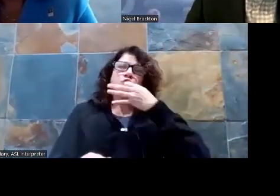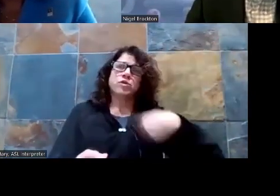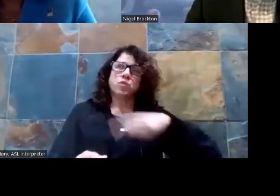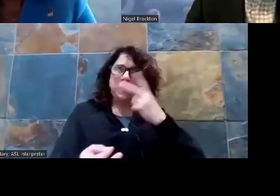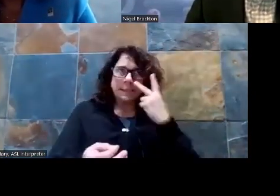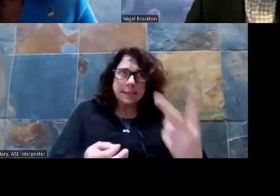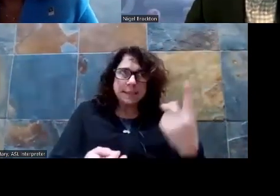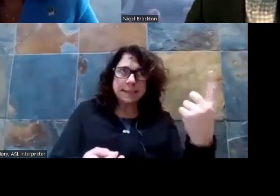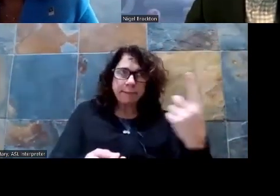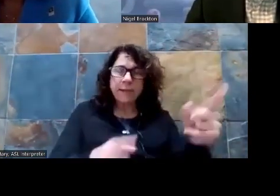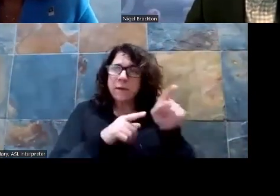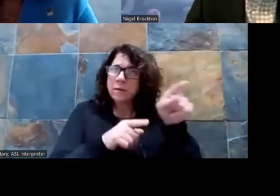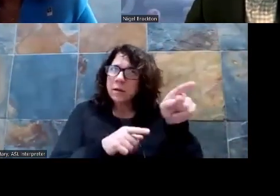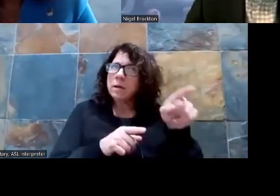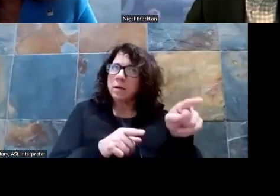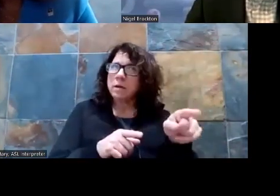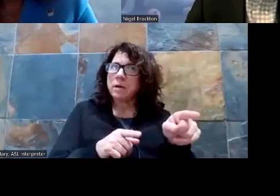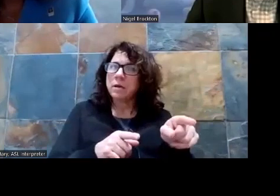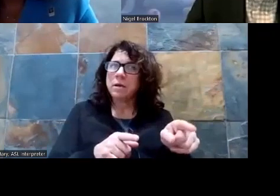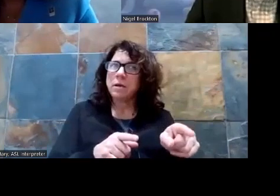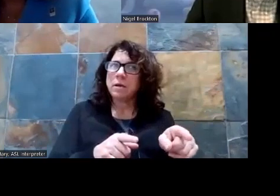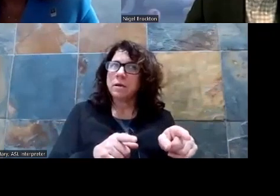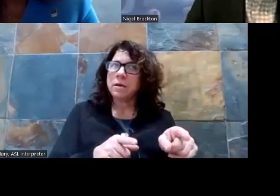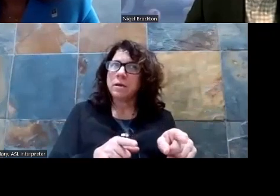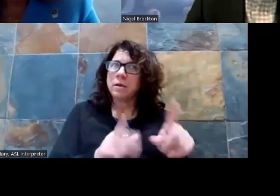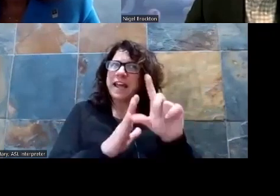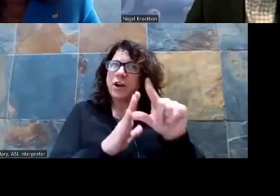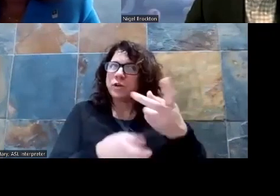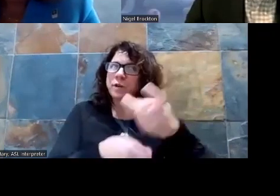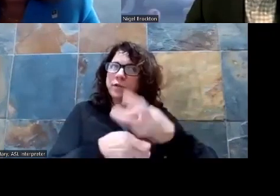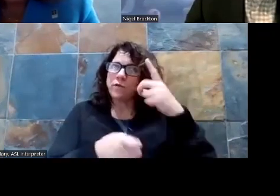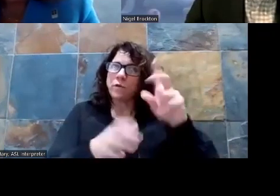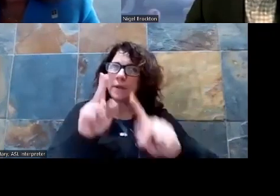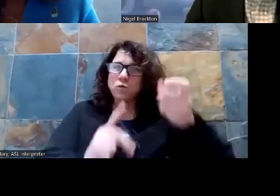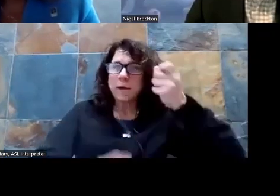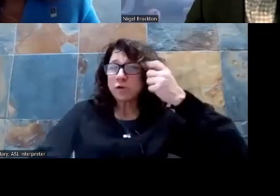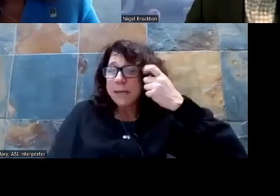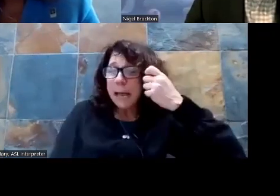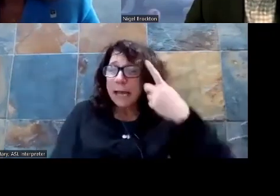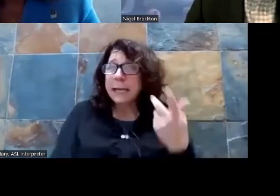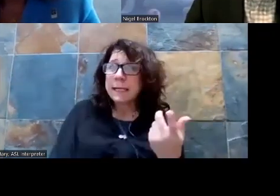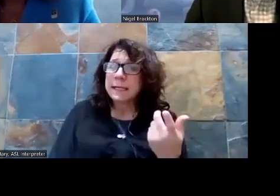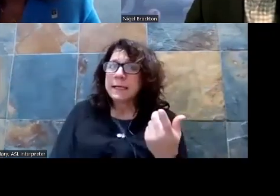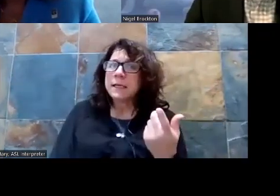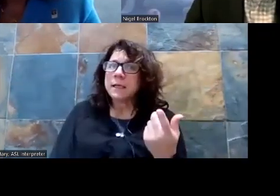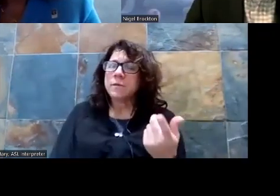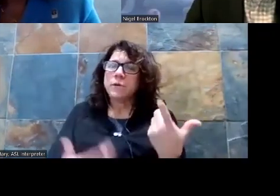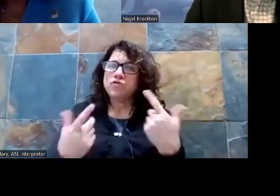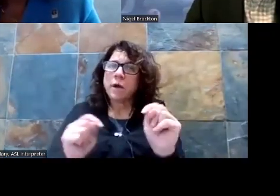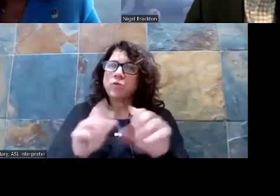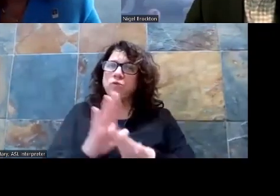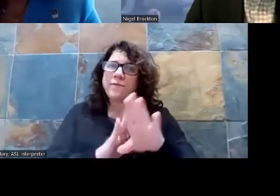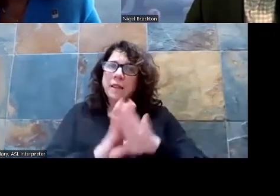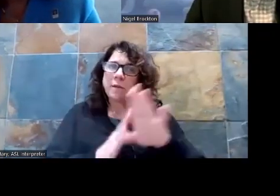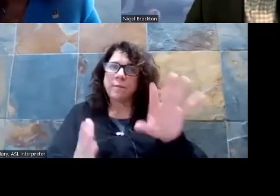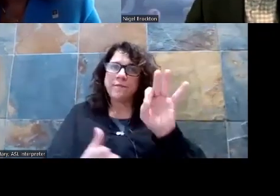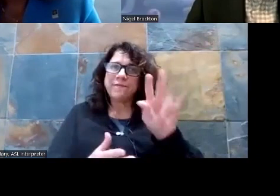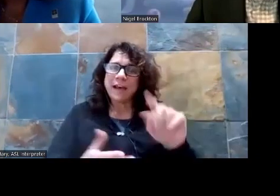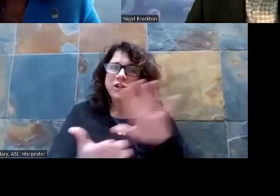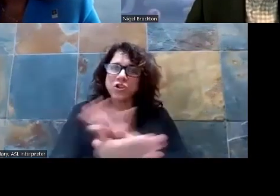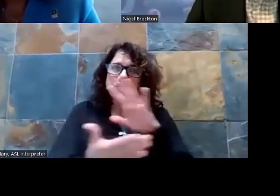that is a very, you know, a little difficult for people to understand. We try to develop this fact sheet at